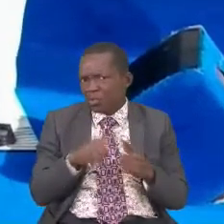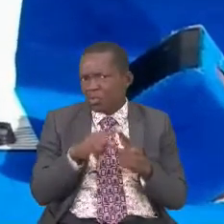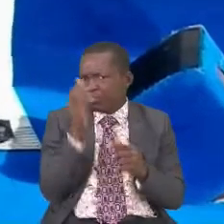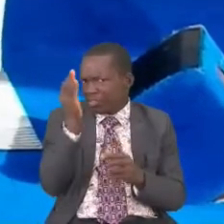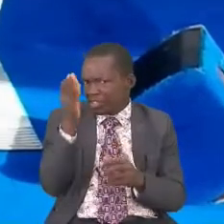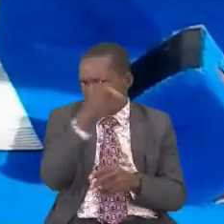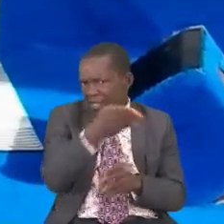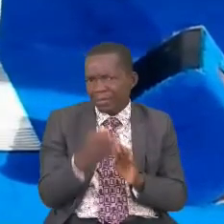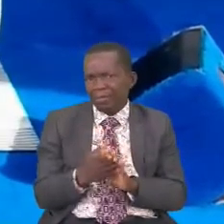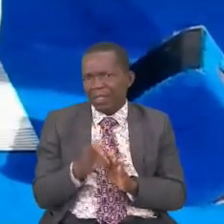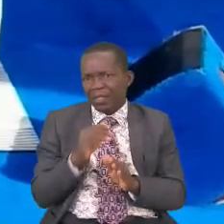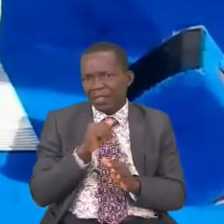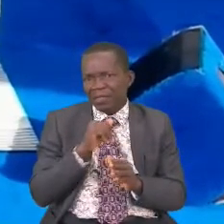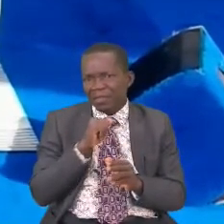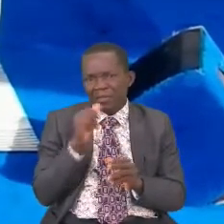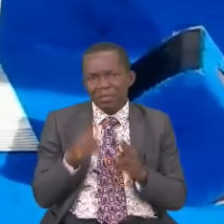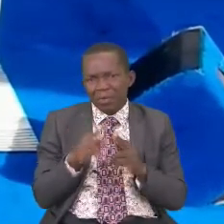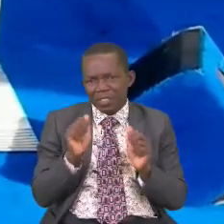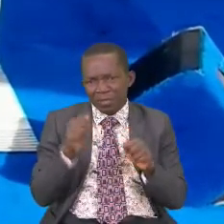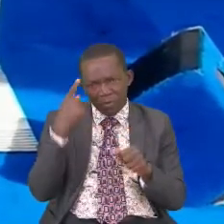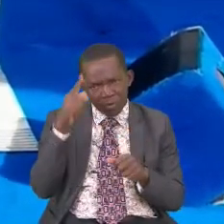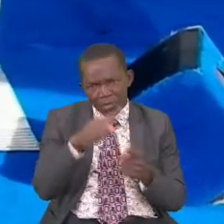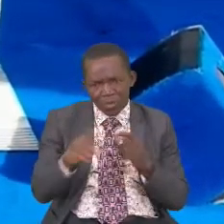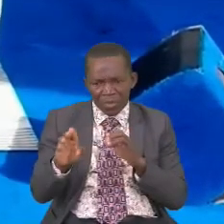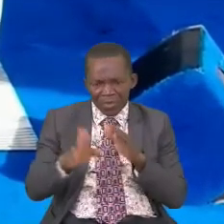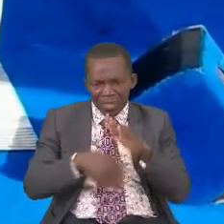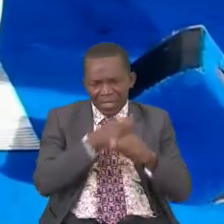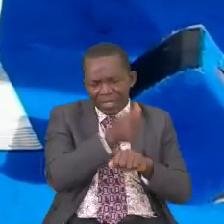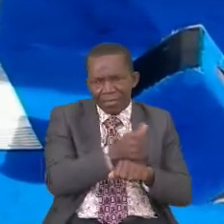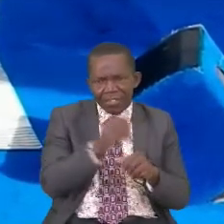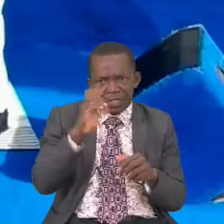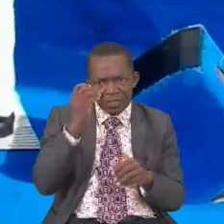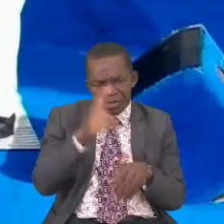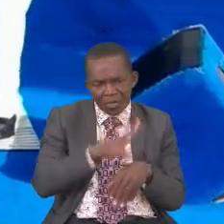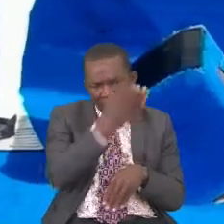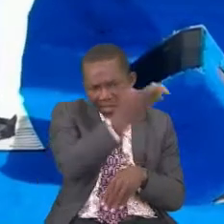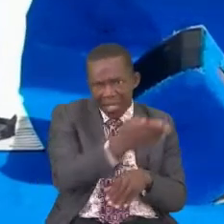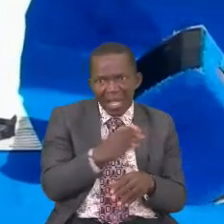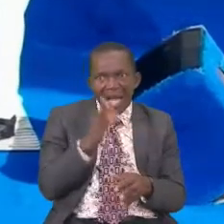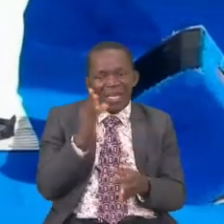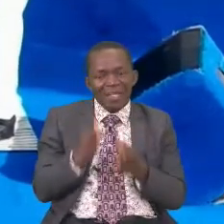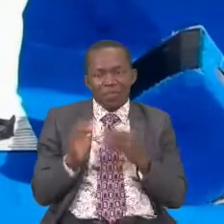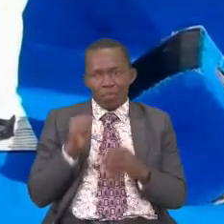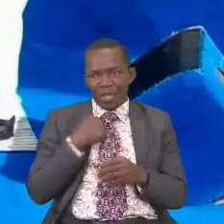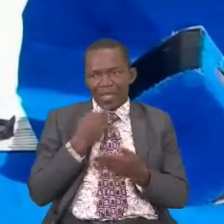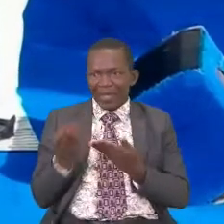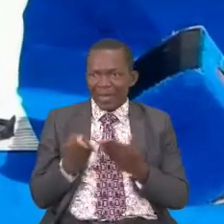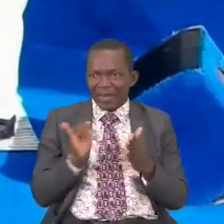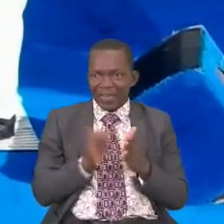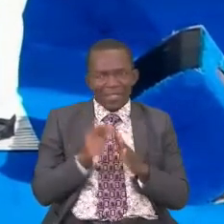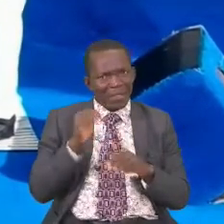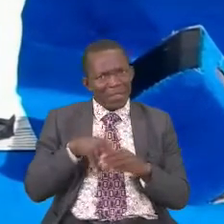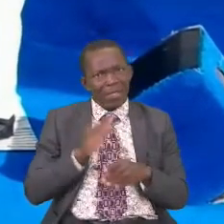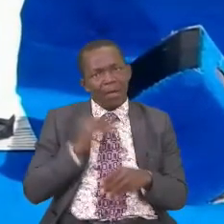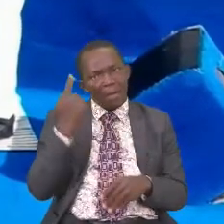is an impossible place. And when we carry that in the mind, it is difficult to do the will of God. It